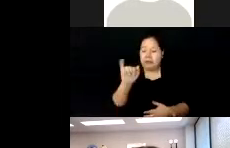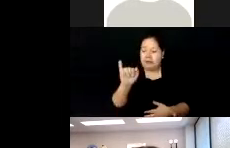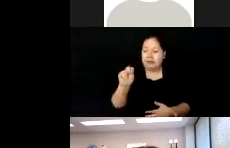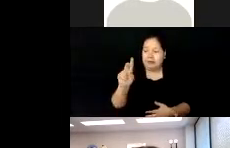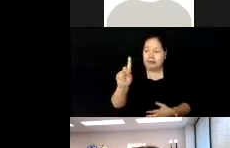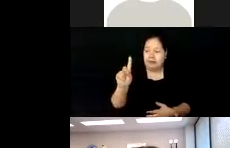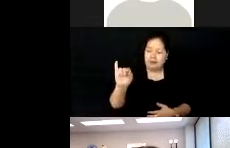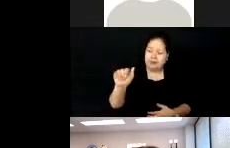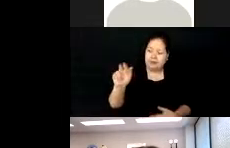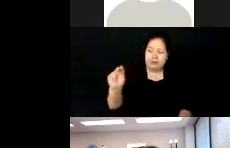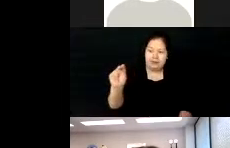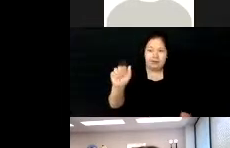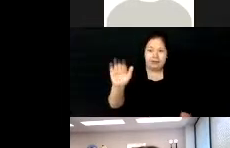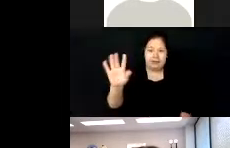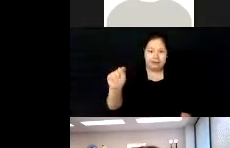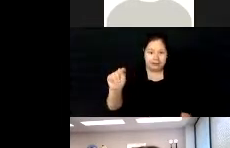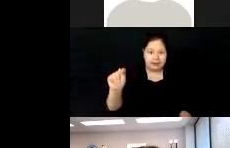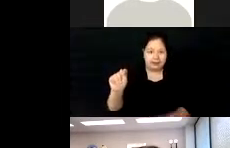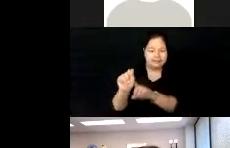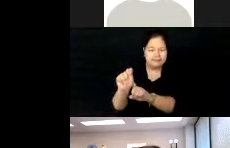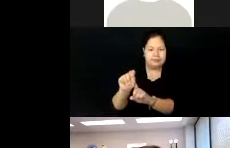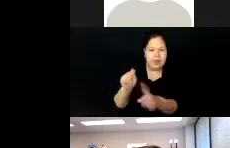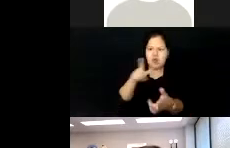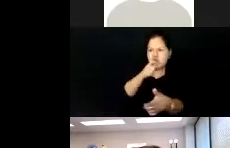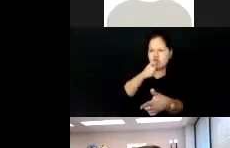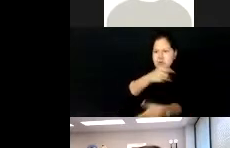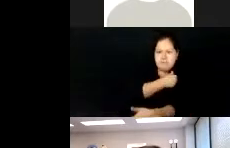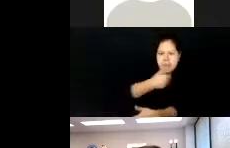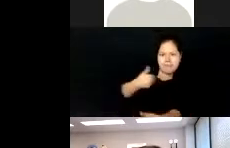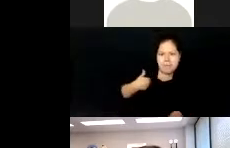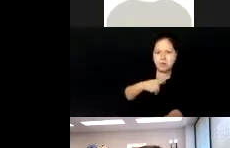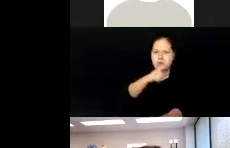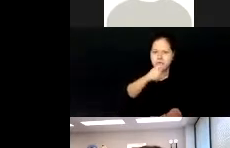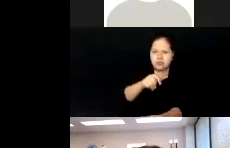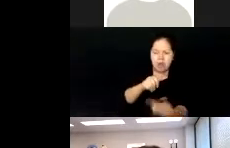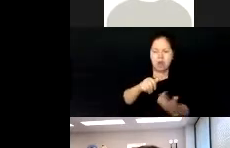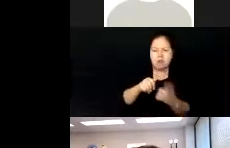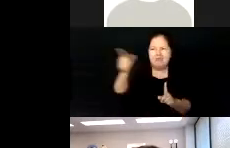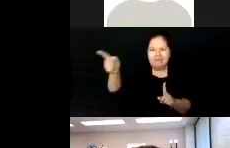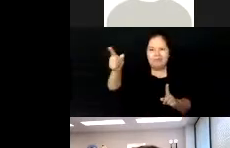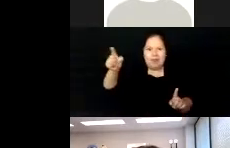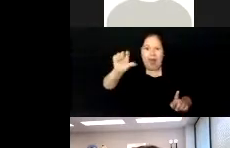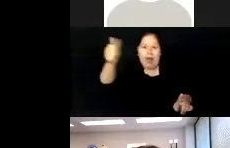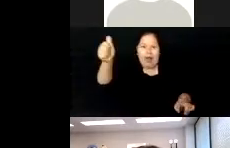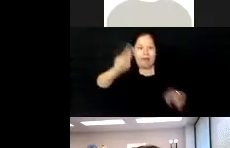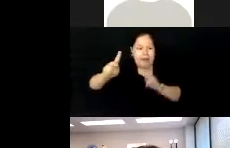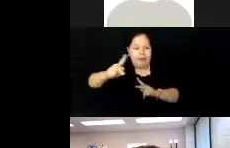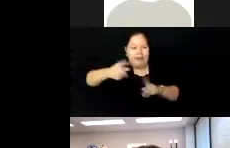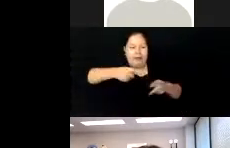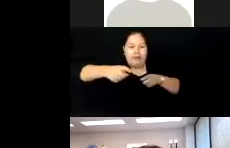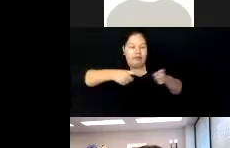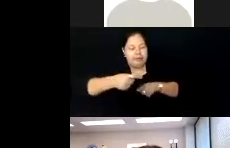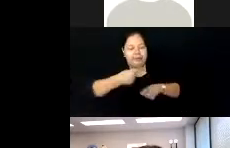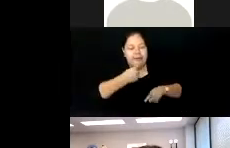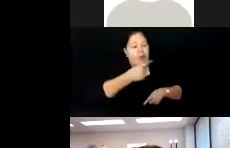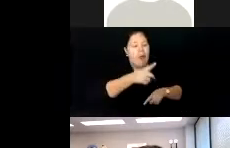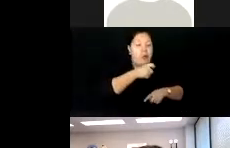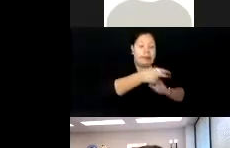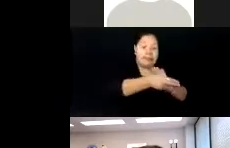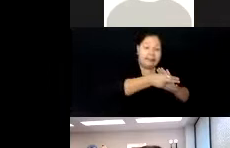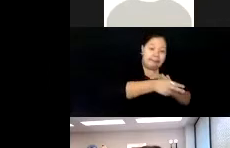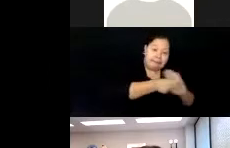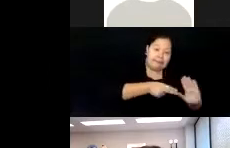Act with membership, again, controlled outside of self, as the Act defines who is a status Indian and who is